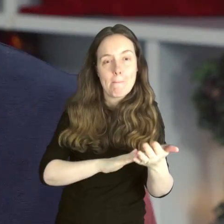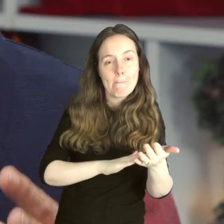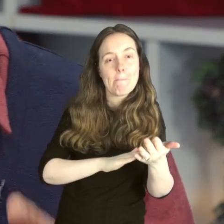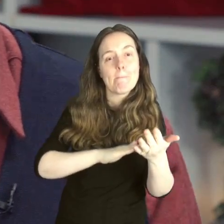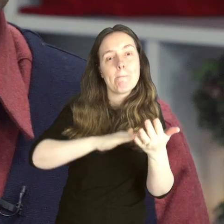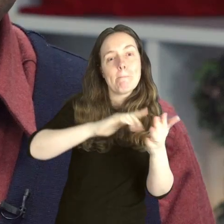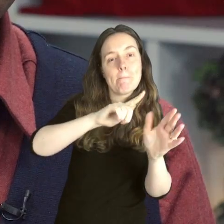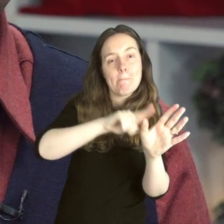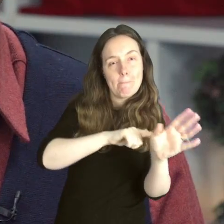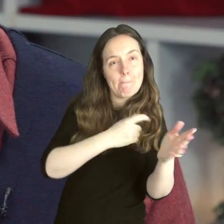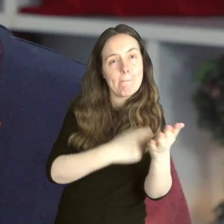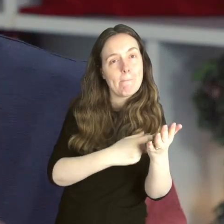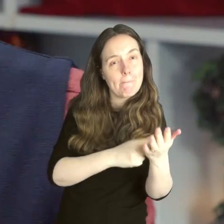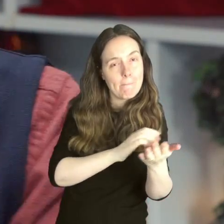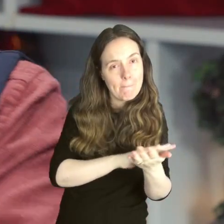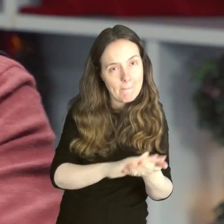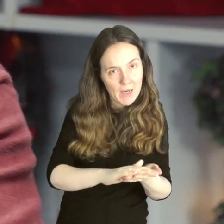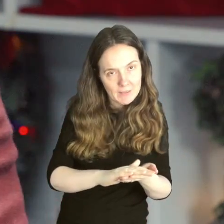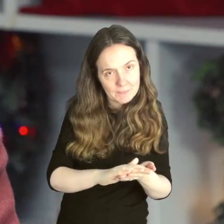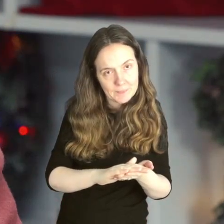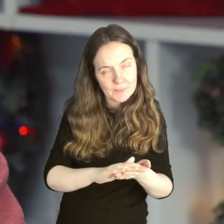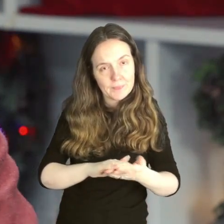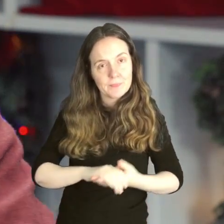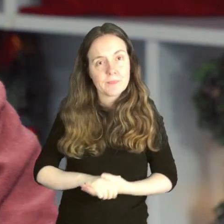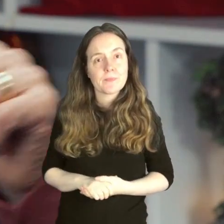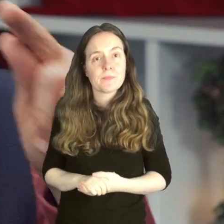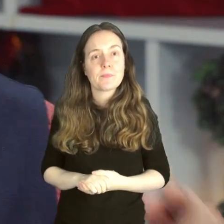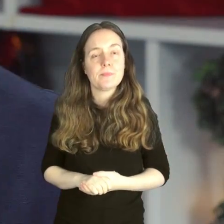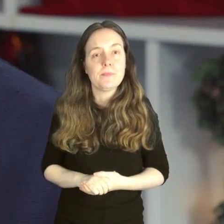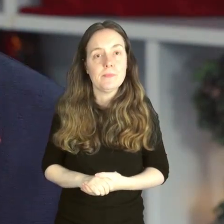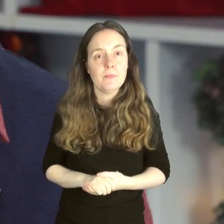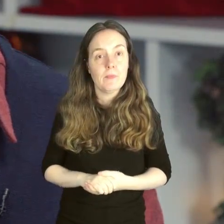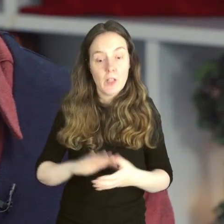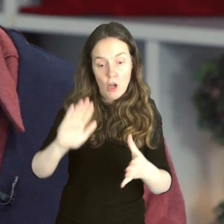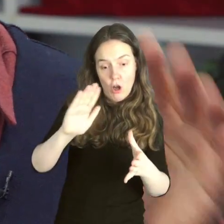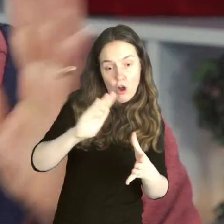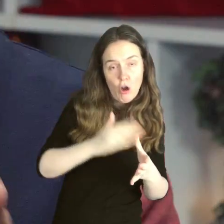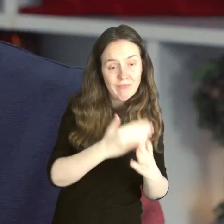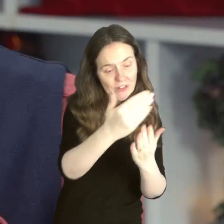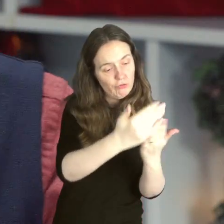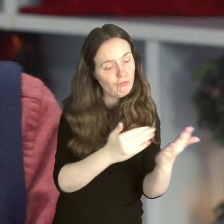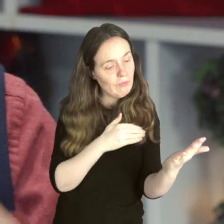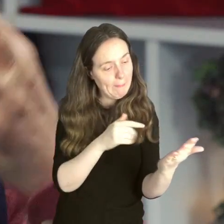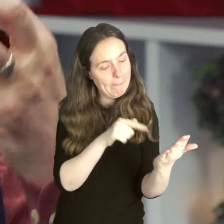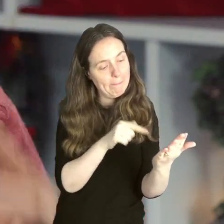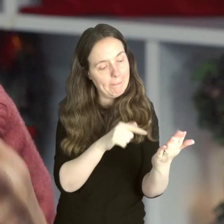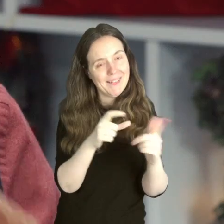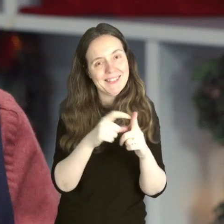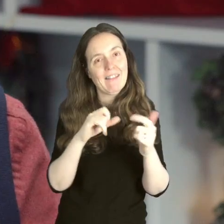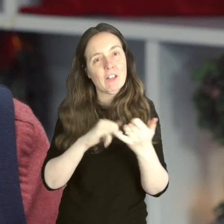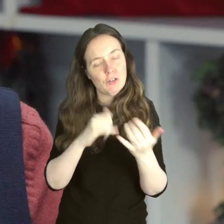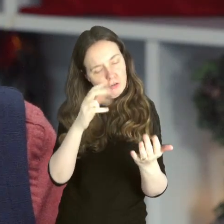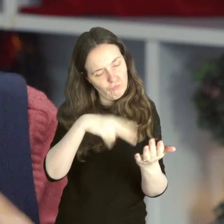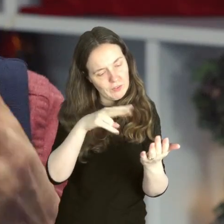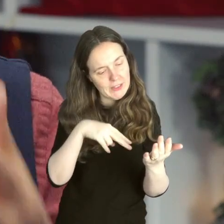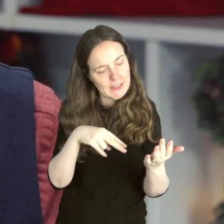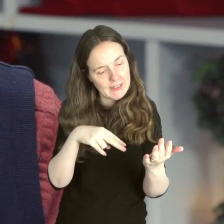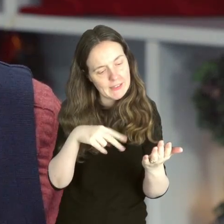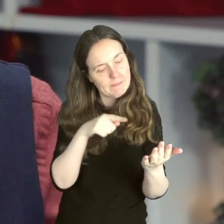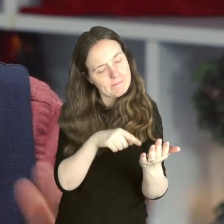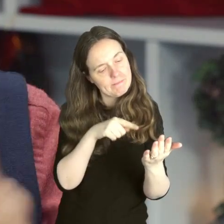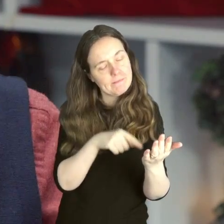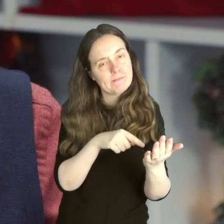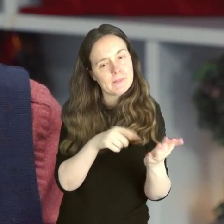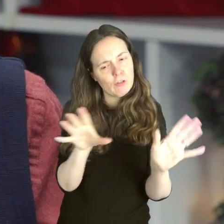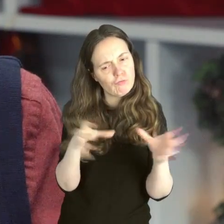In the original script, which David Suchet read for us, we heard there of a group of people